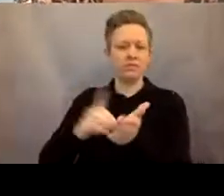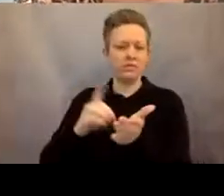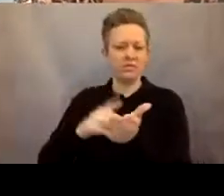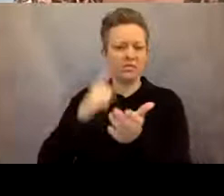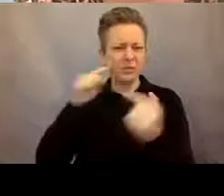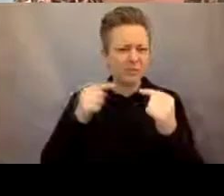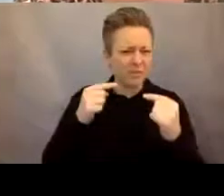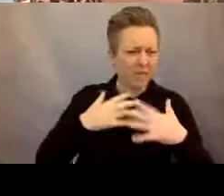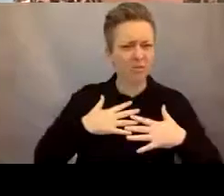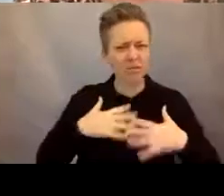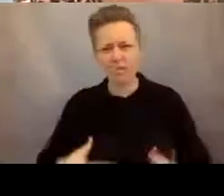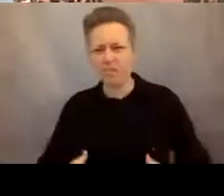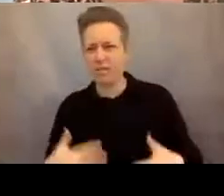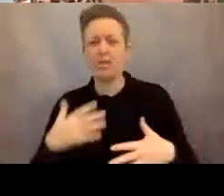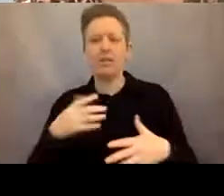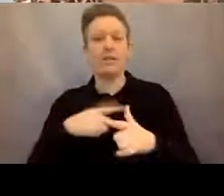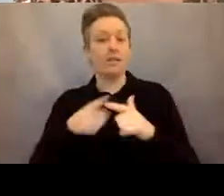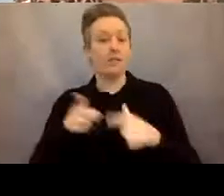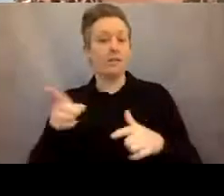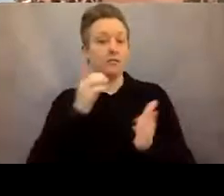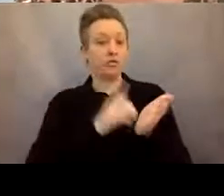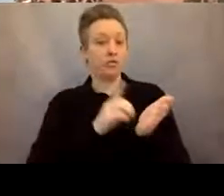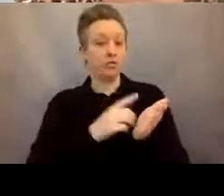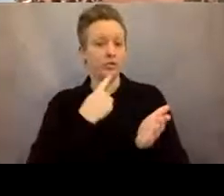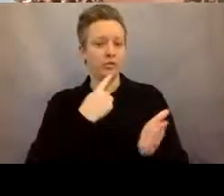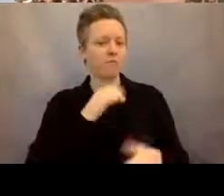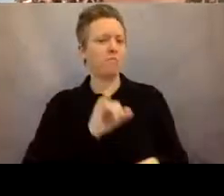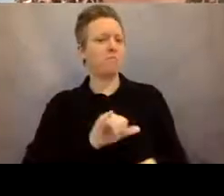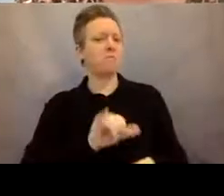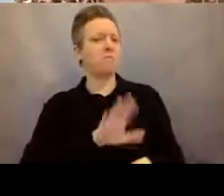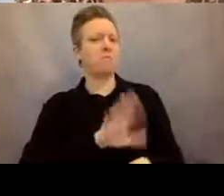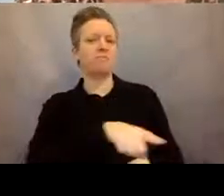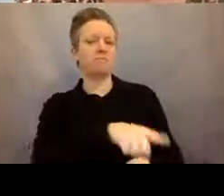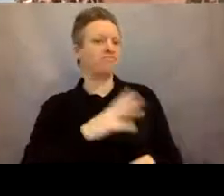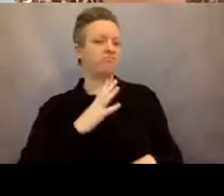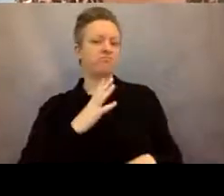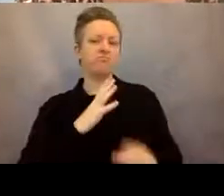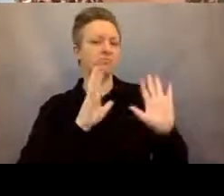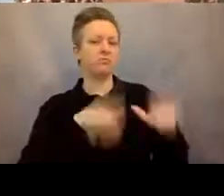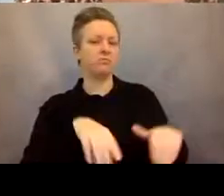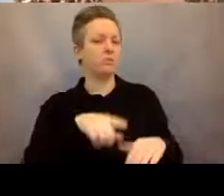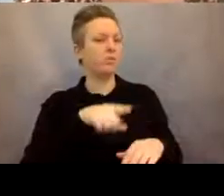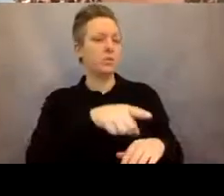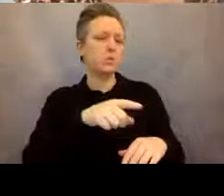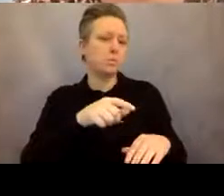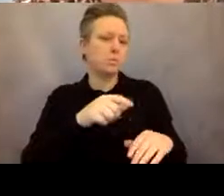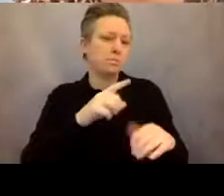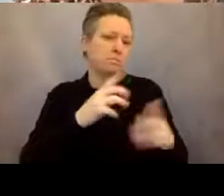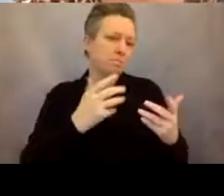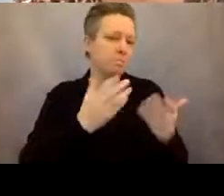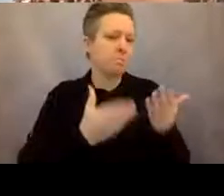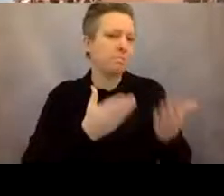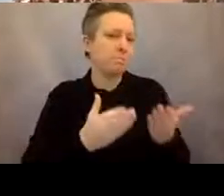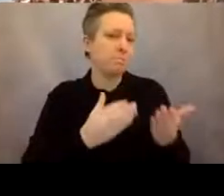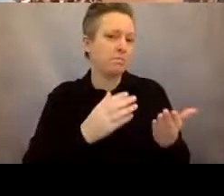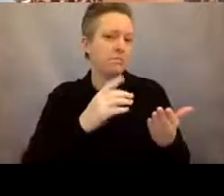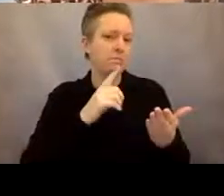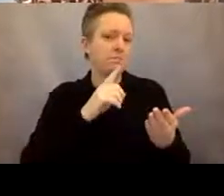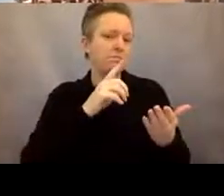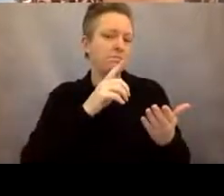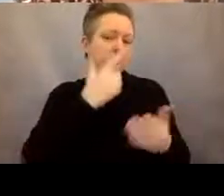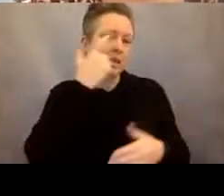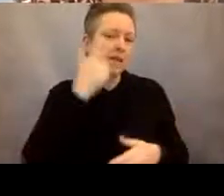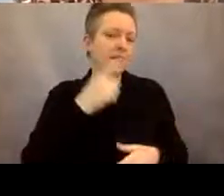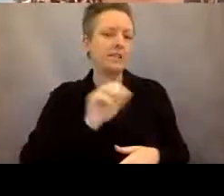be overweight." Where really, when they started going through therapy and through their support groups, those aches